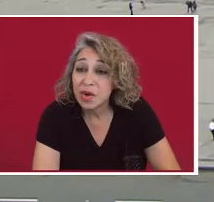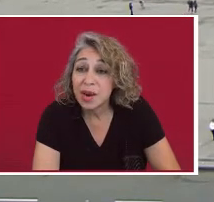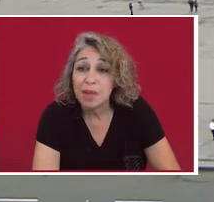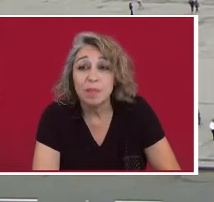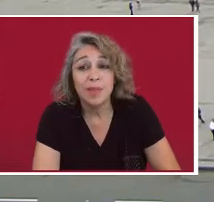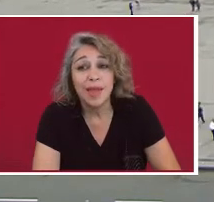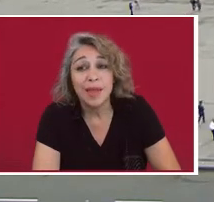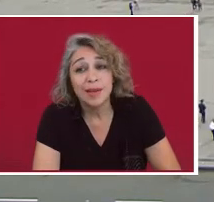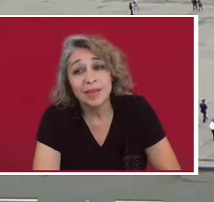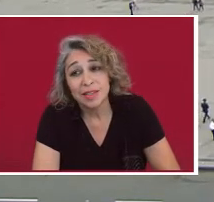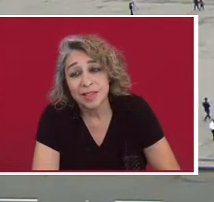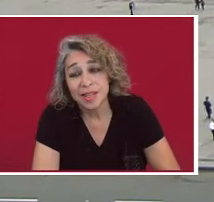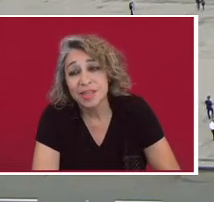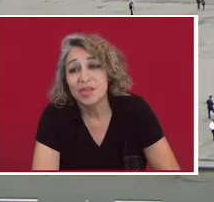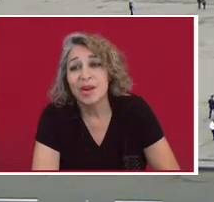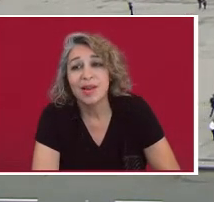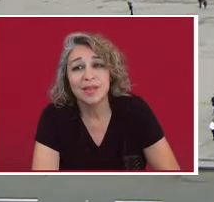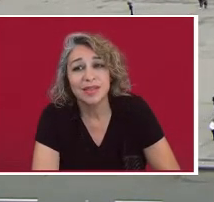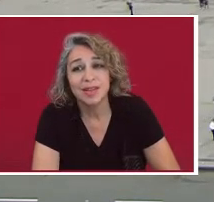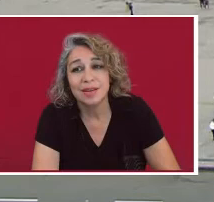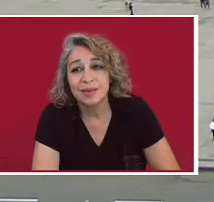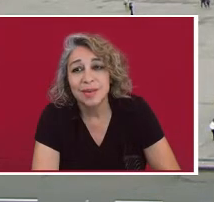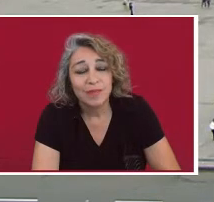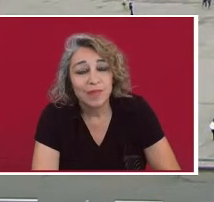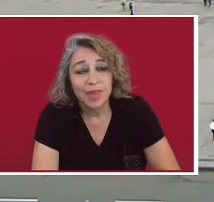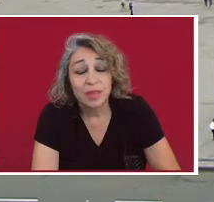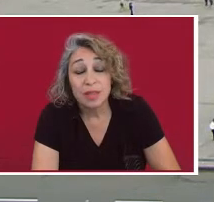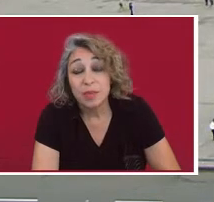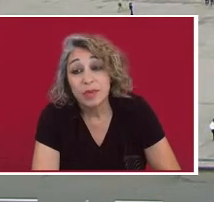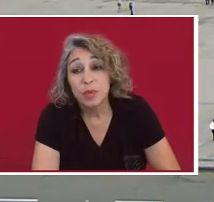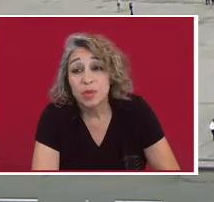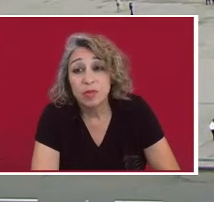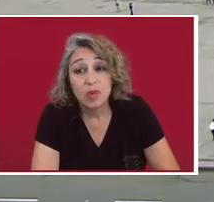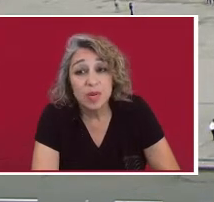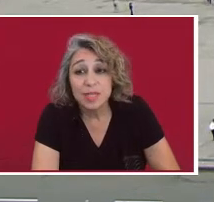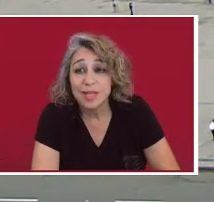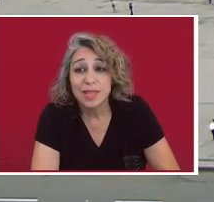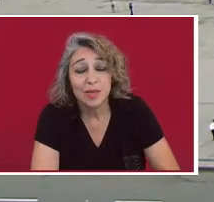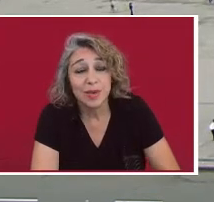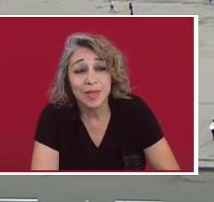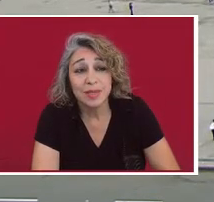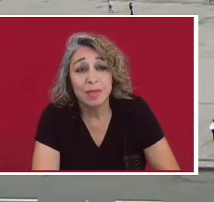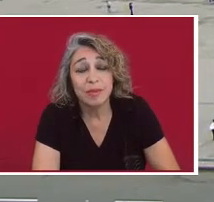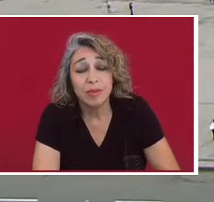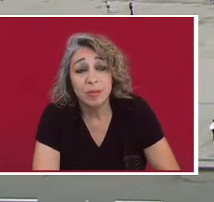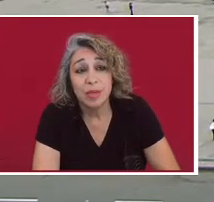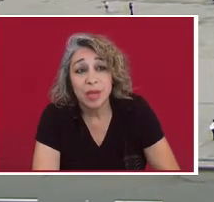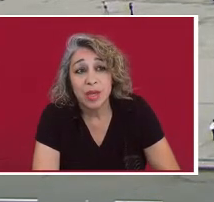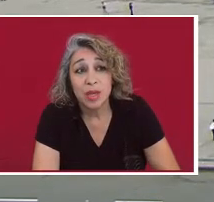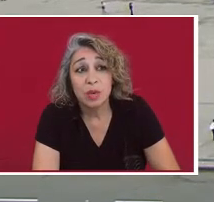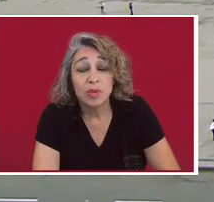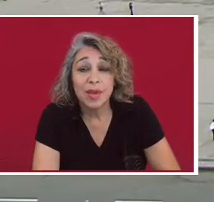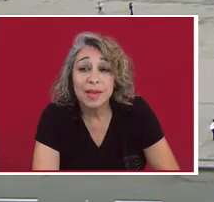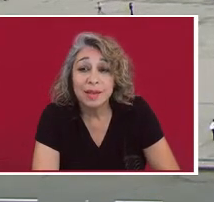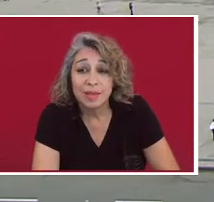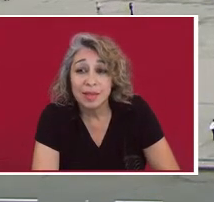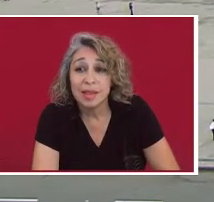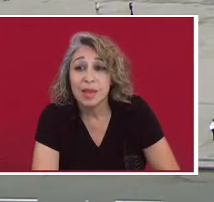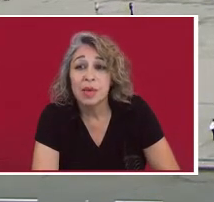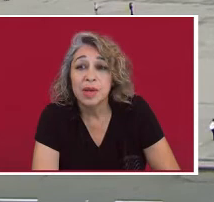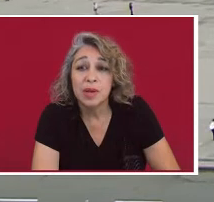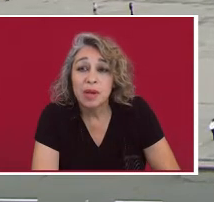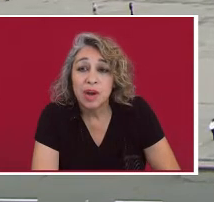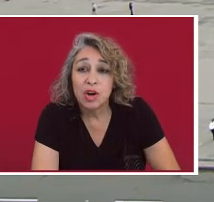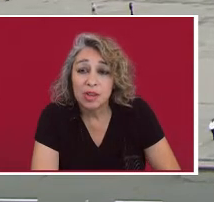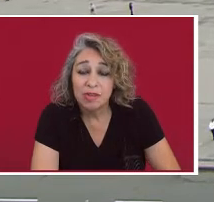organized crime and selling drugs, and some of them were forced into it. Some of them, you know, were threatened that they